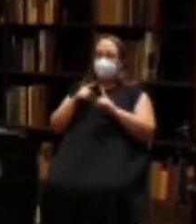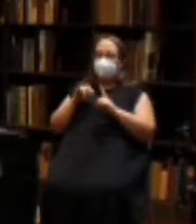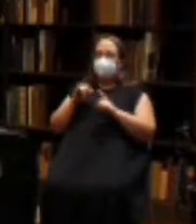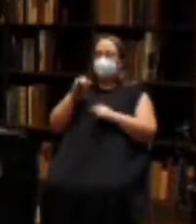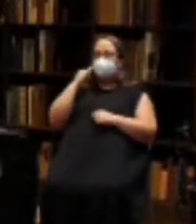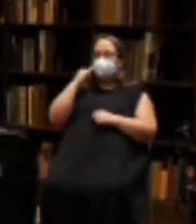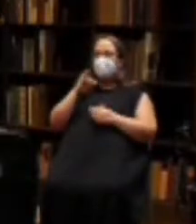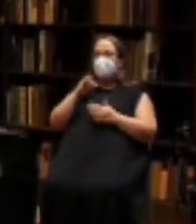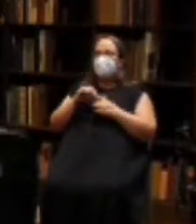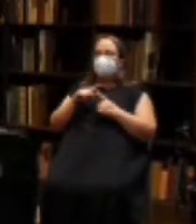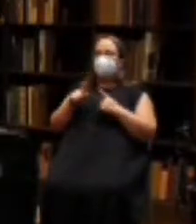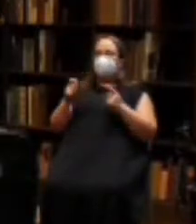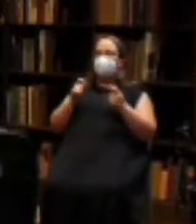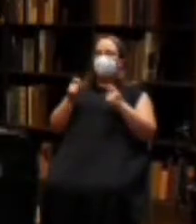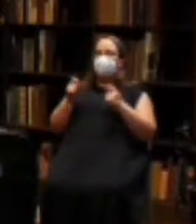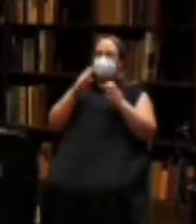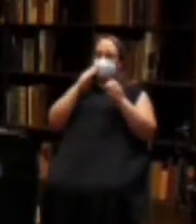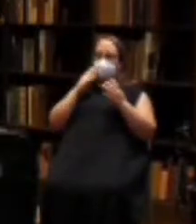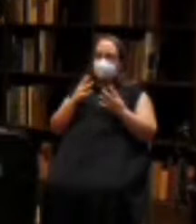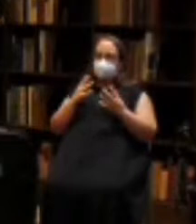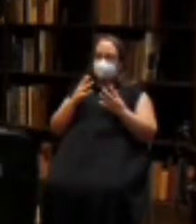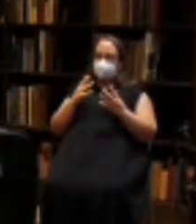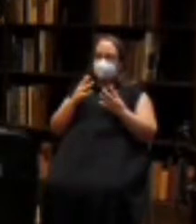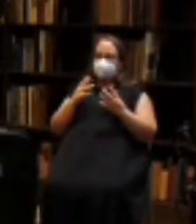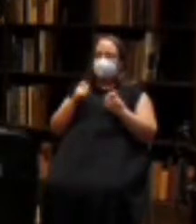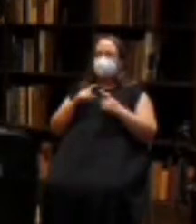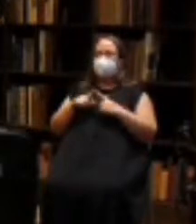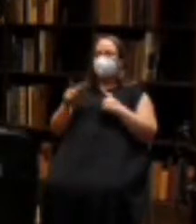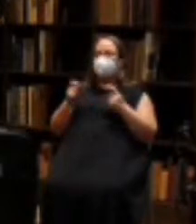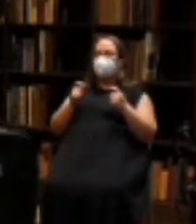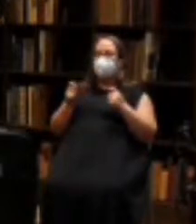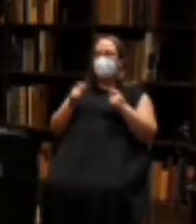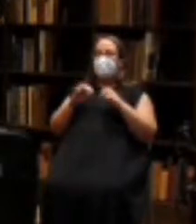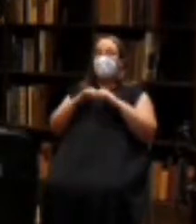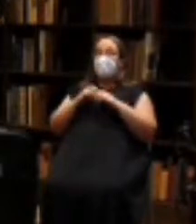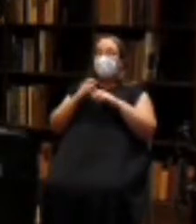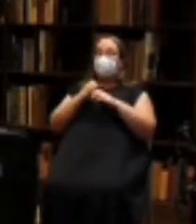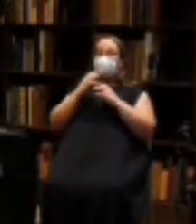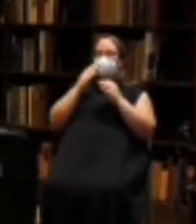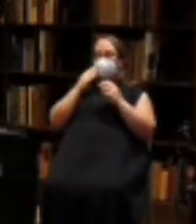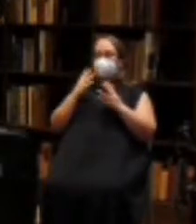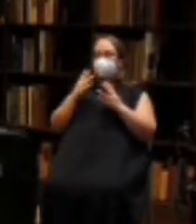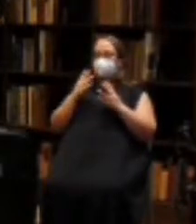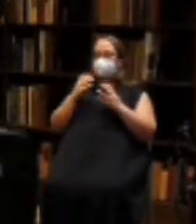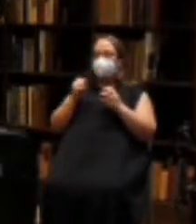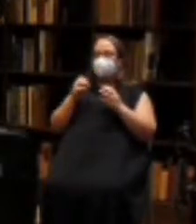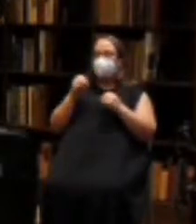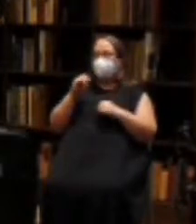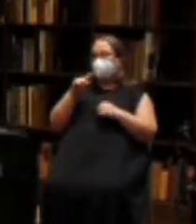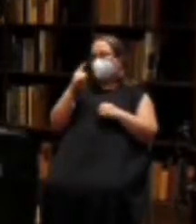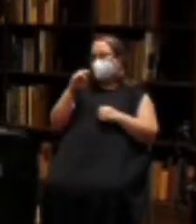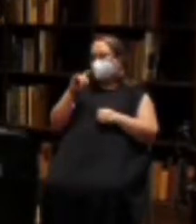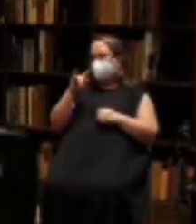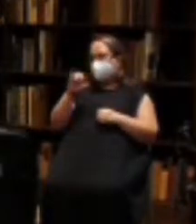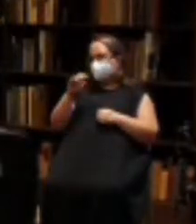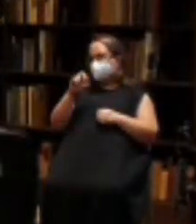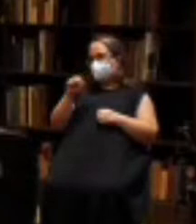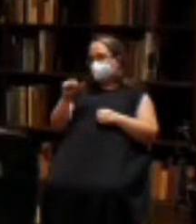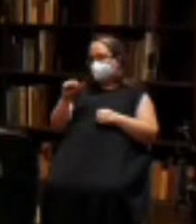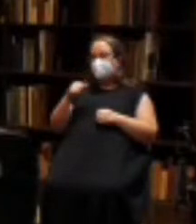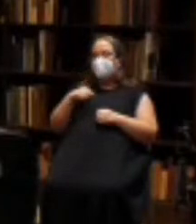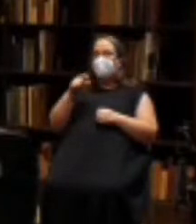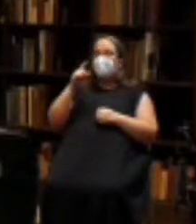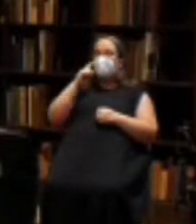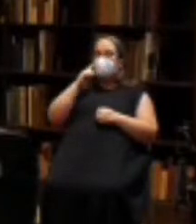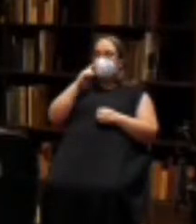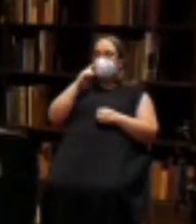that this idea that you need to control information and you need to control how you get information out. So Black classic press, I think,